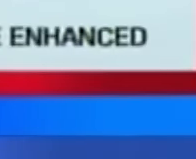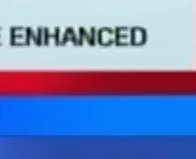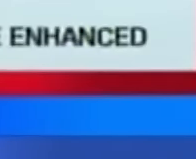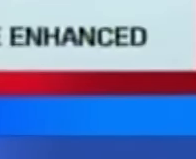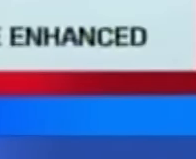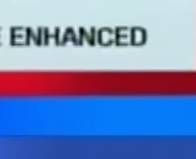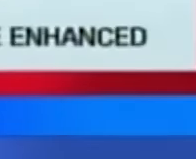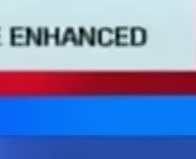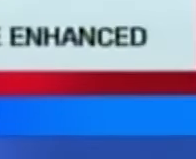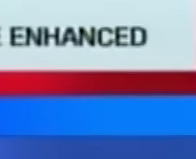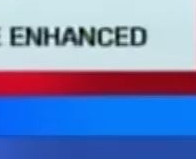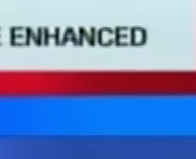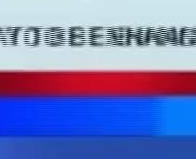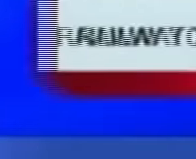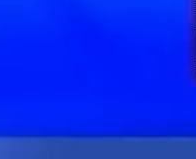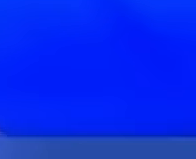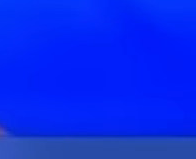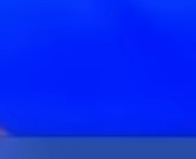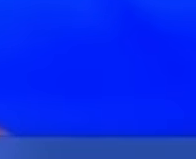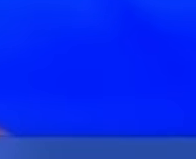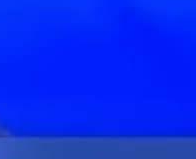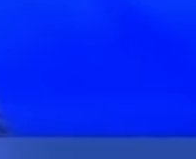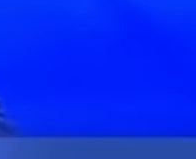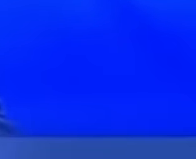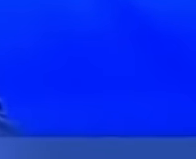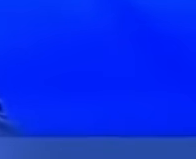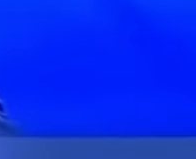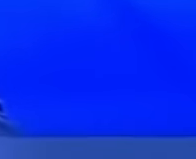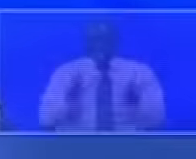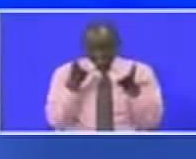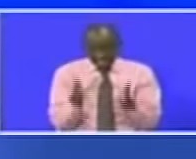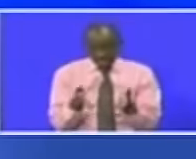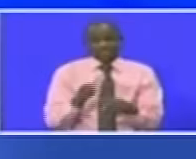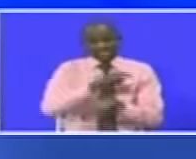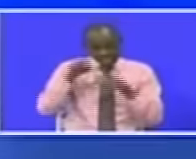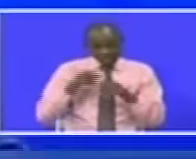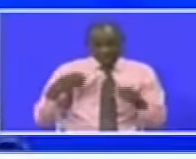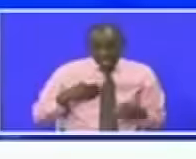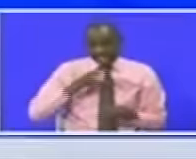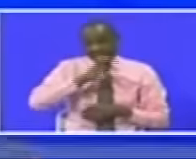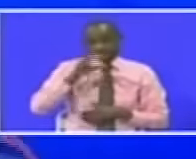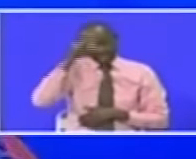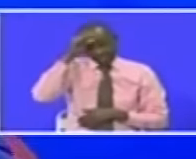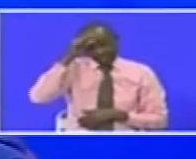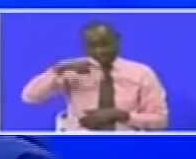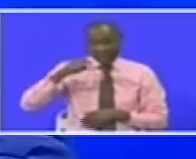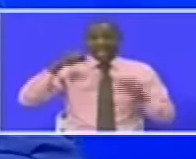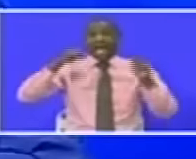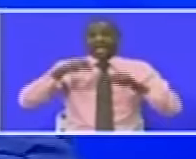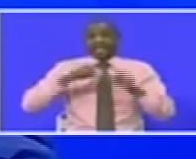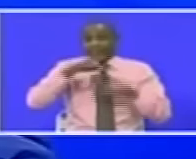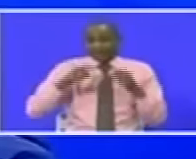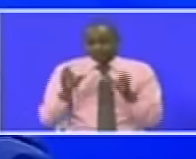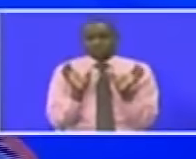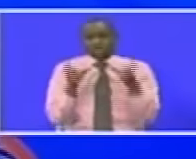affordable housing units will be constructed. Now, the national and county governments are yet to agree on the